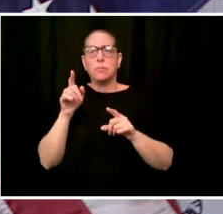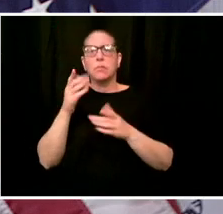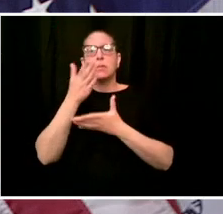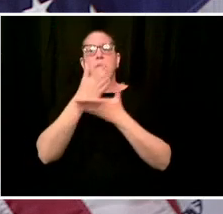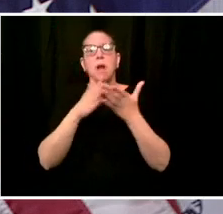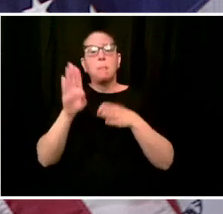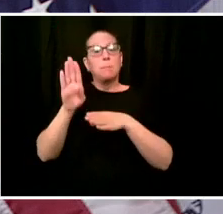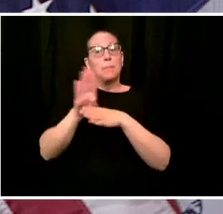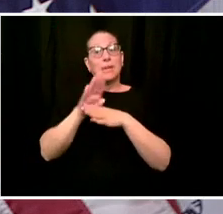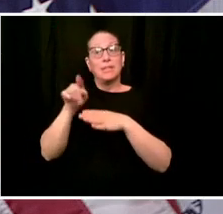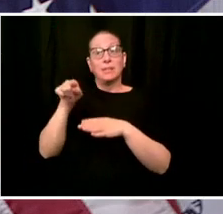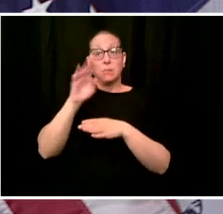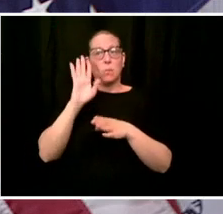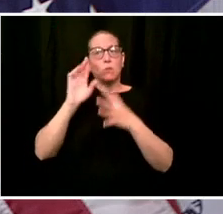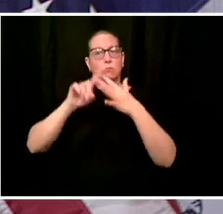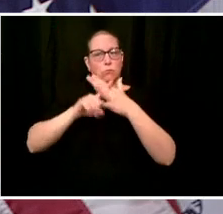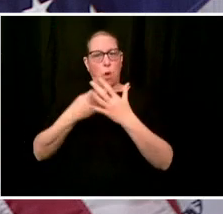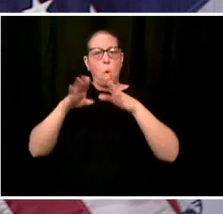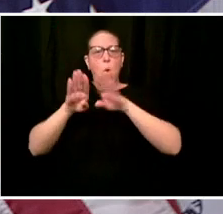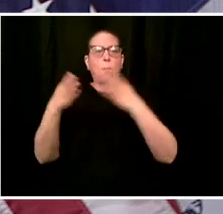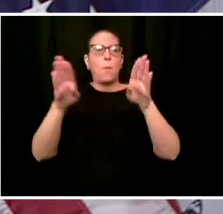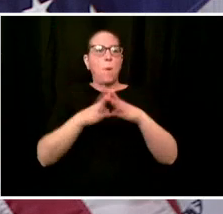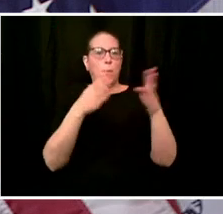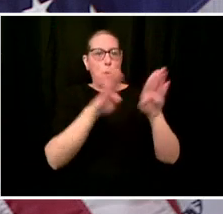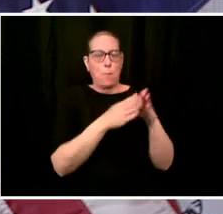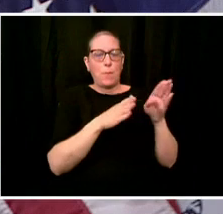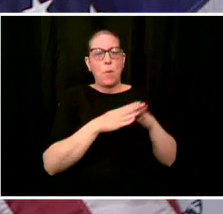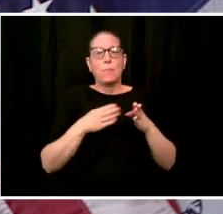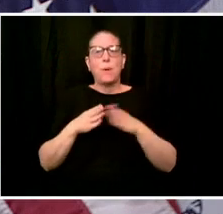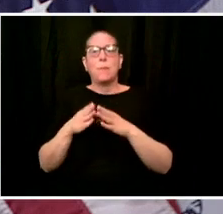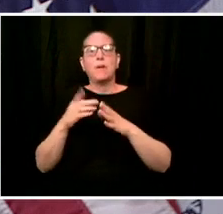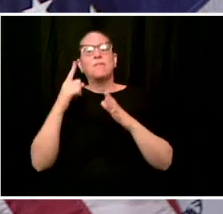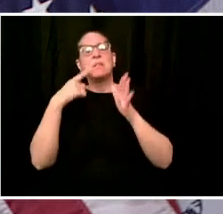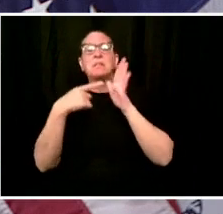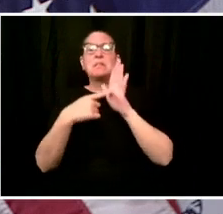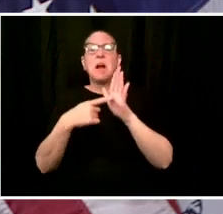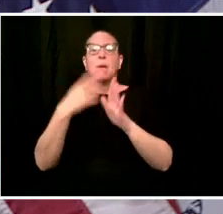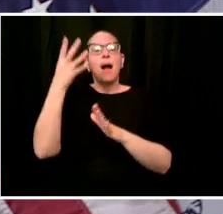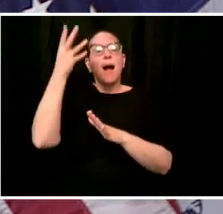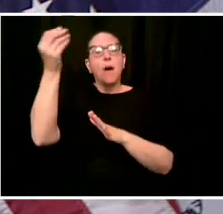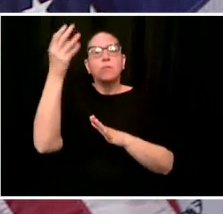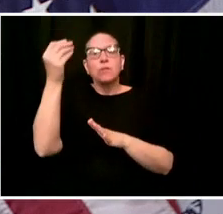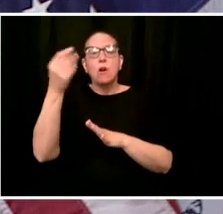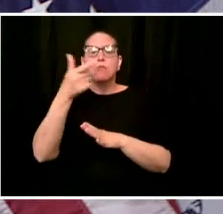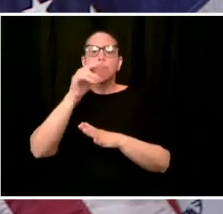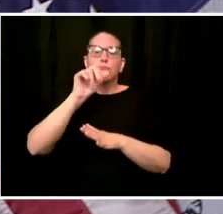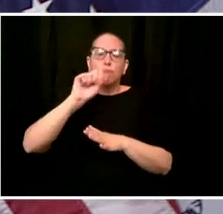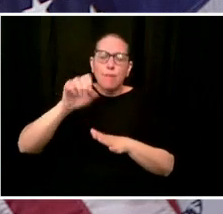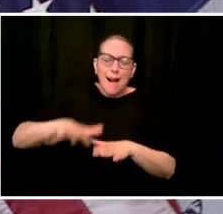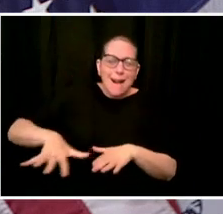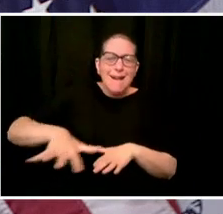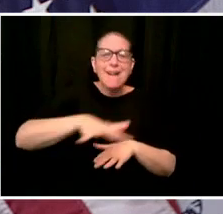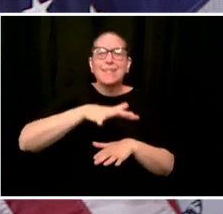and gardening and some low-risk outdoor activities like tennis and golf, does that apply to New York City as